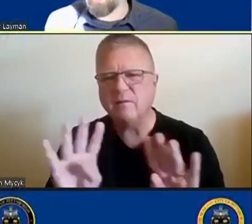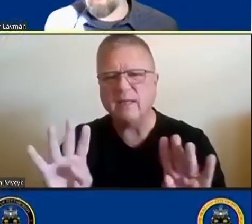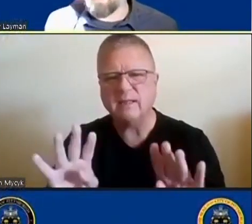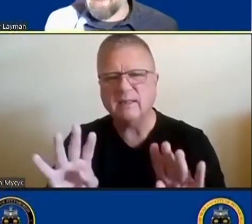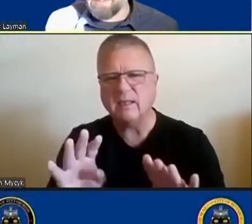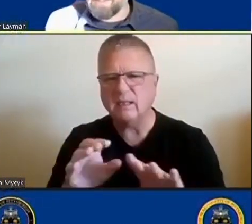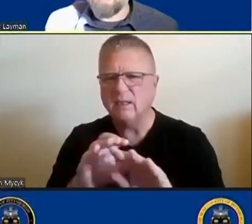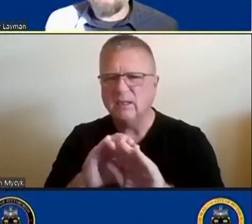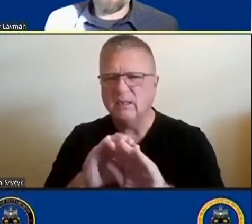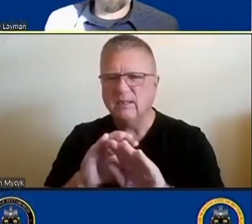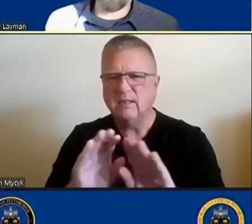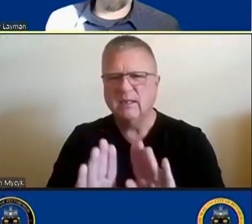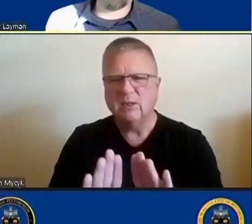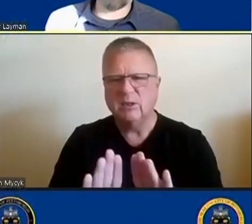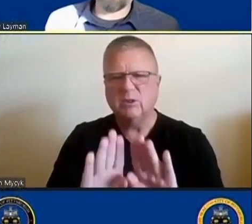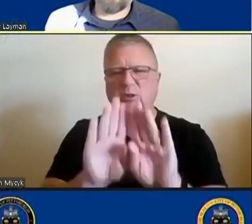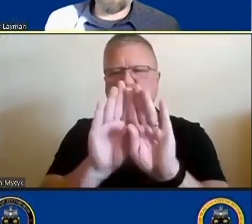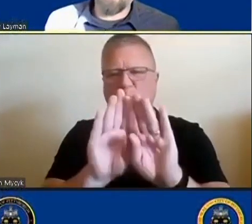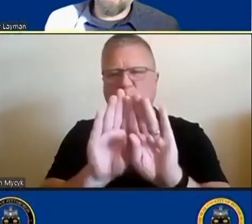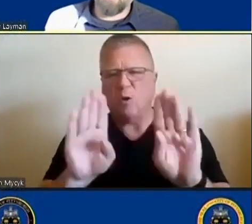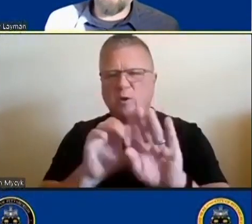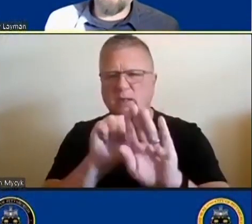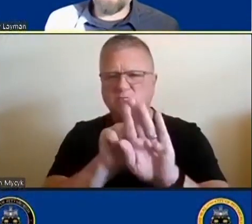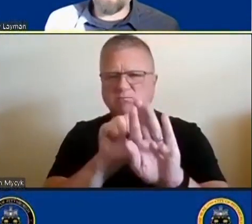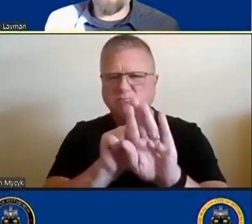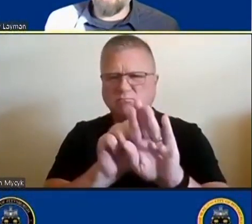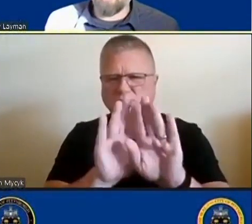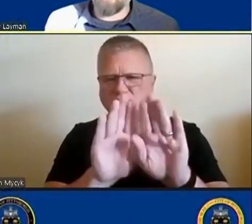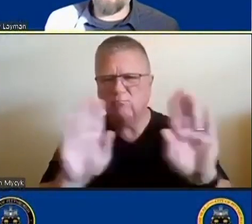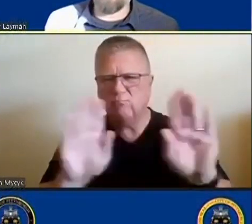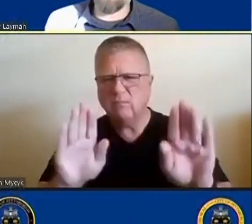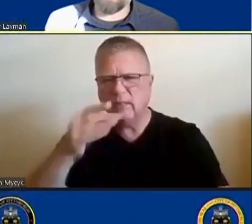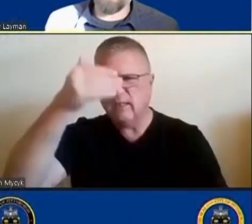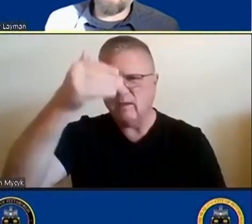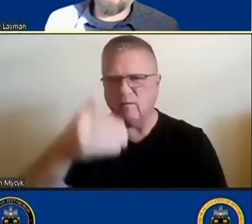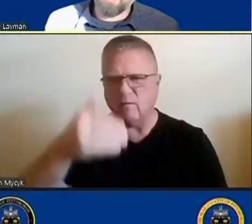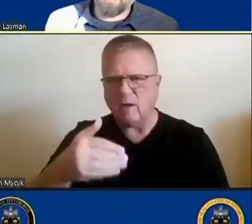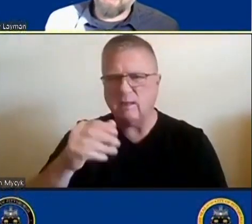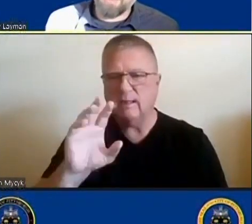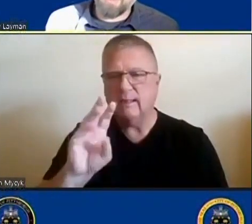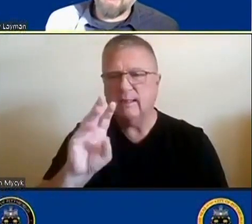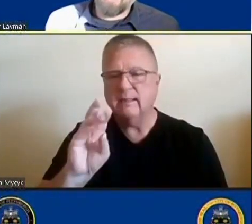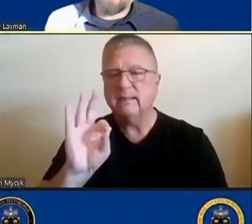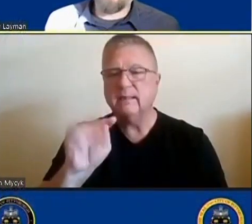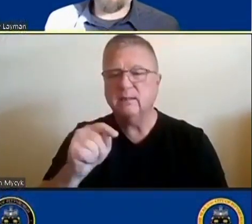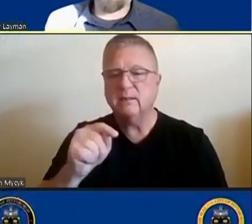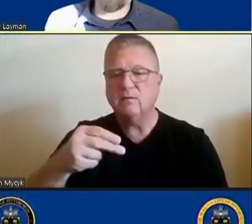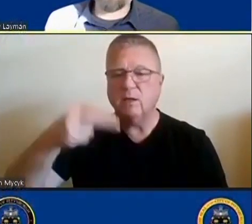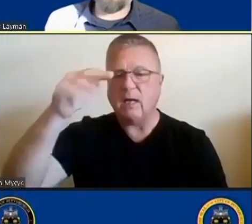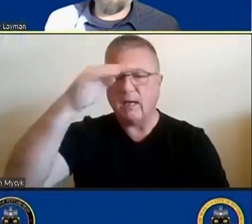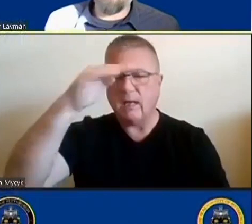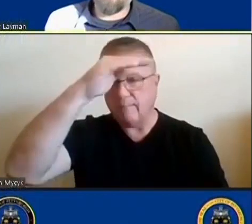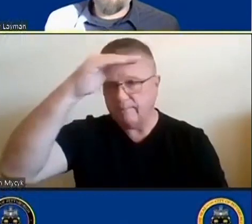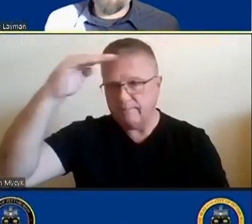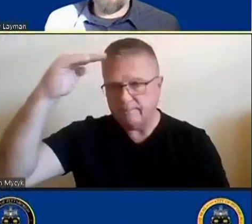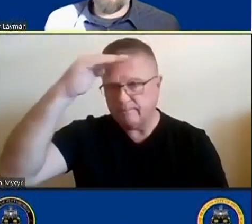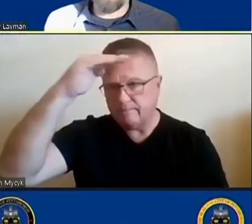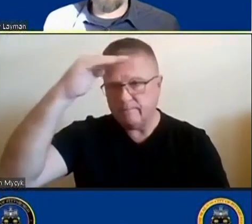6-foot high fence in the front yard or an exterior yard in residential districts. And